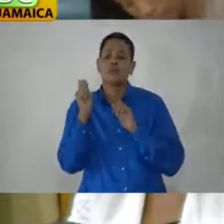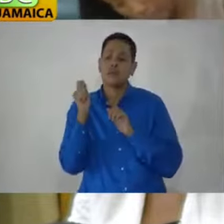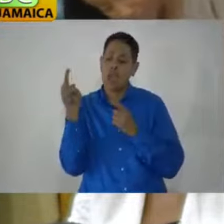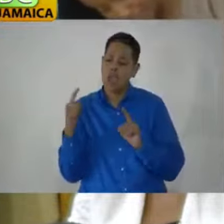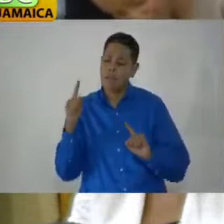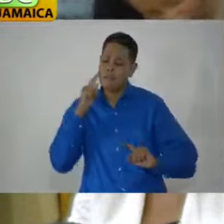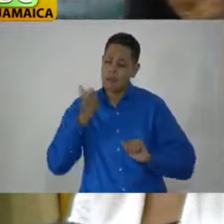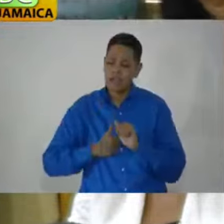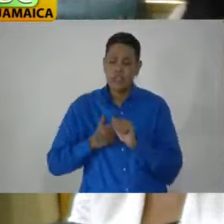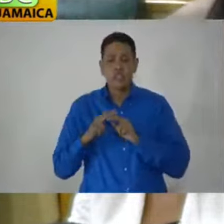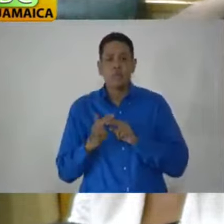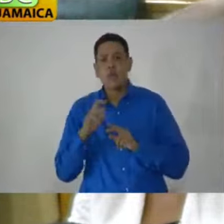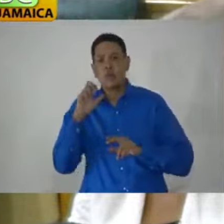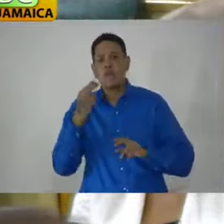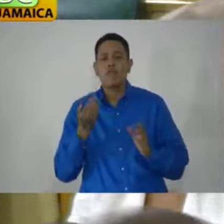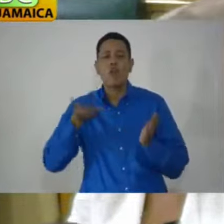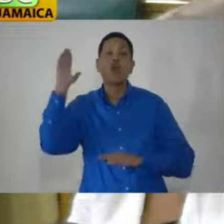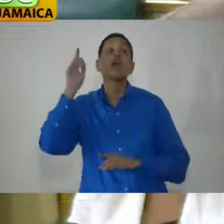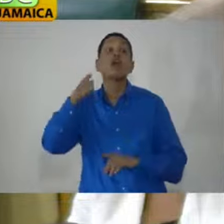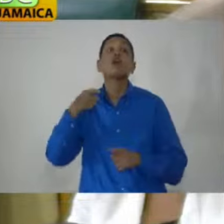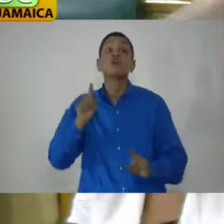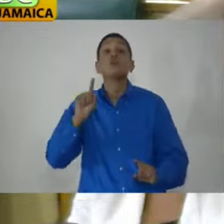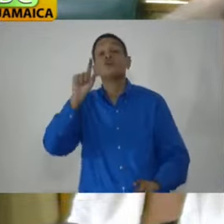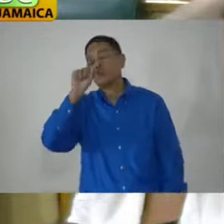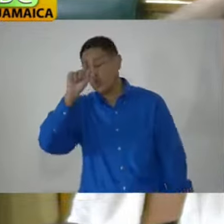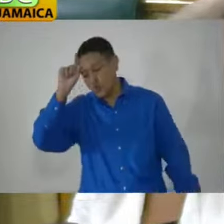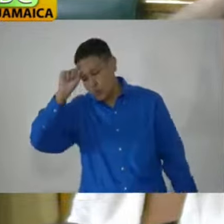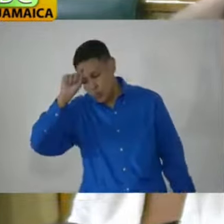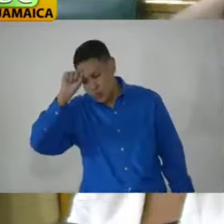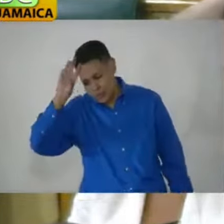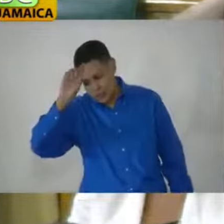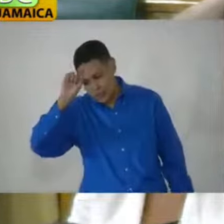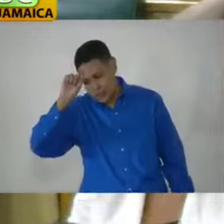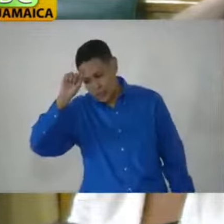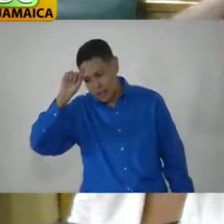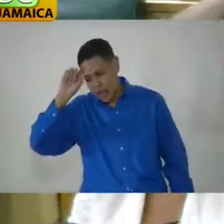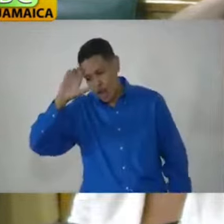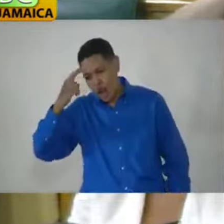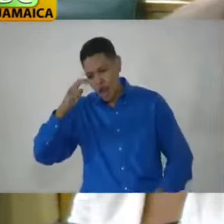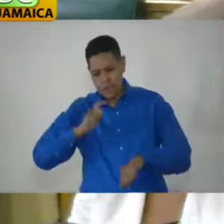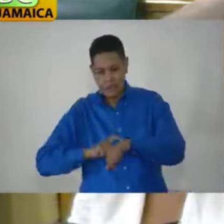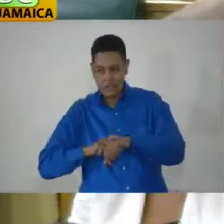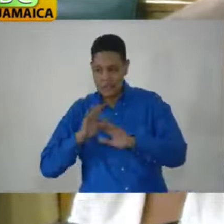for each pound of conch exported during the 2026